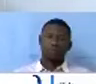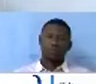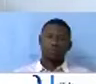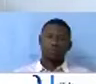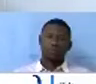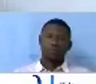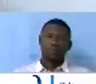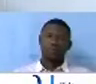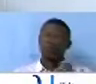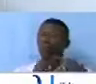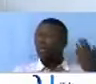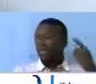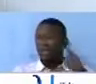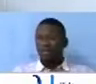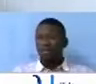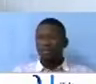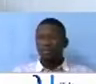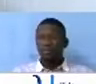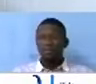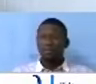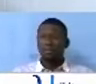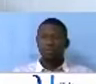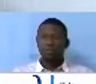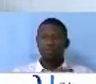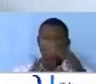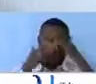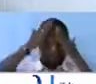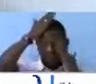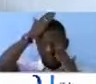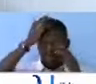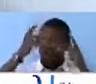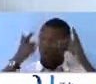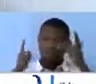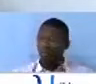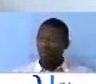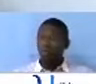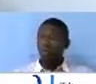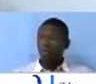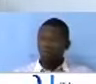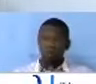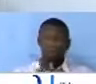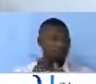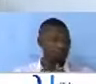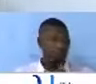During that time, it was completely a military zone. Yes, Mr. Chairman, completely.